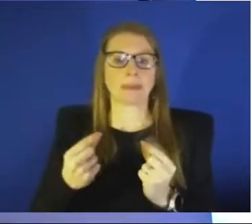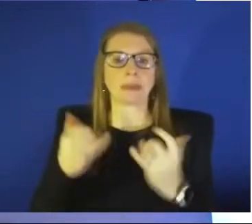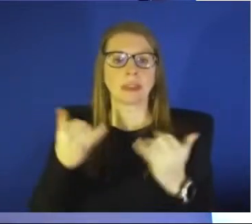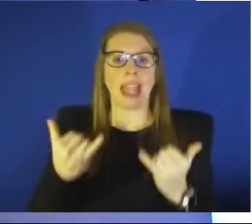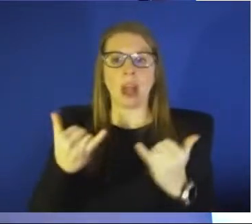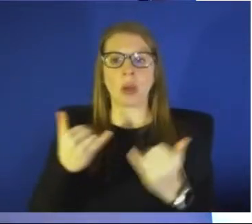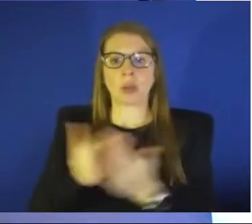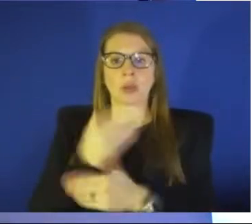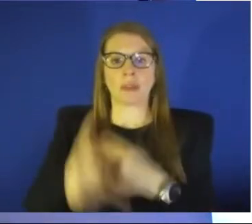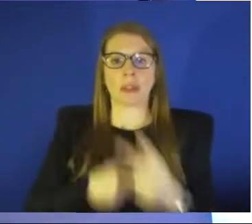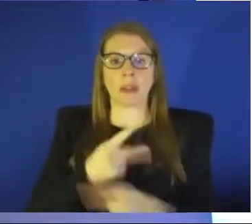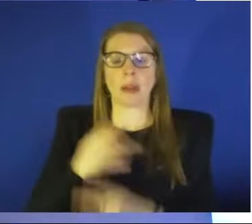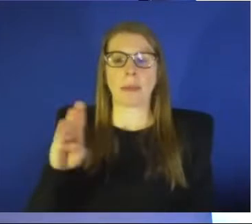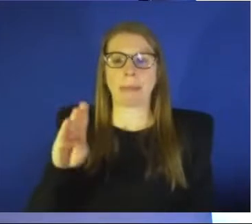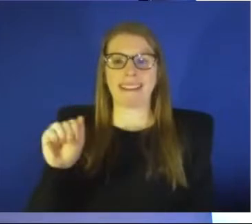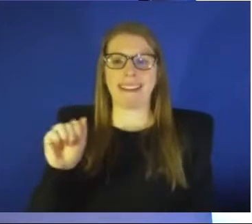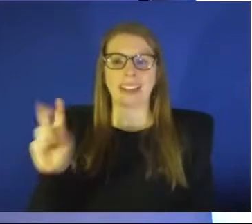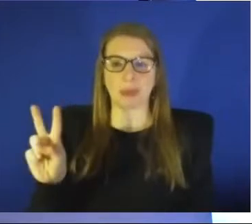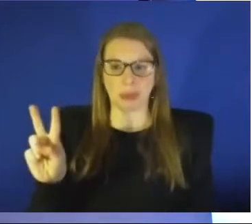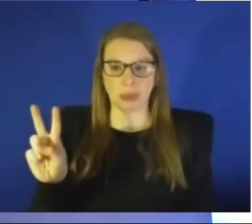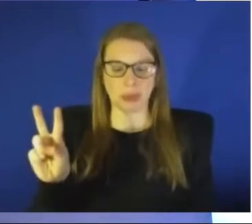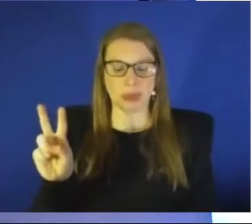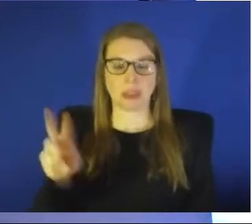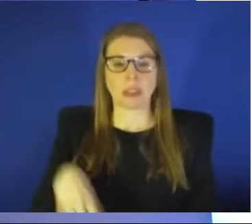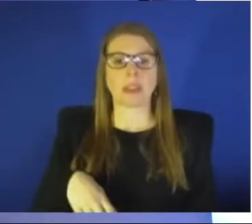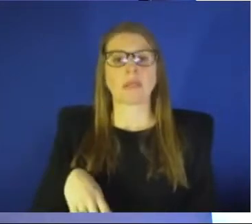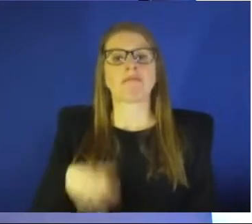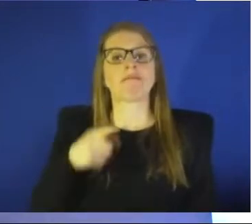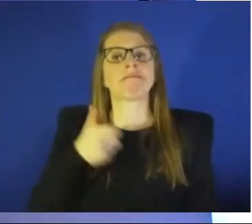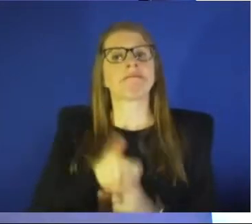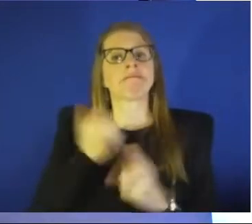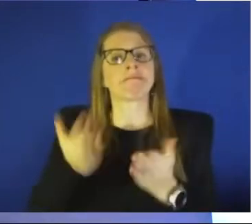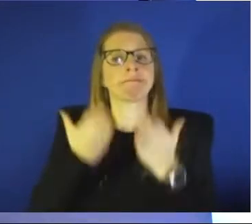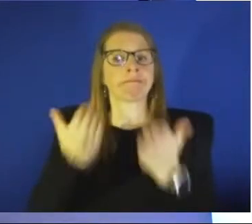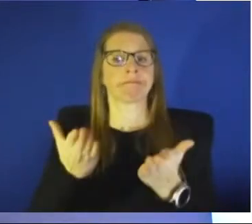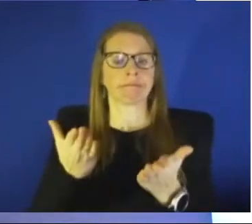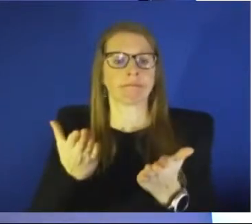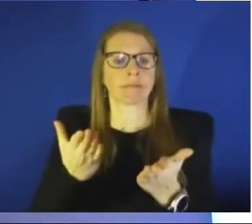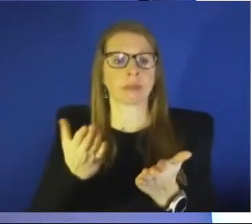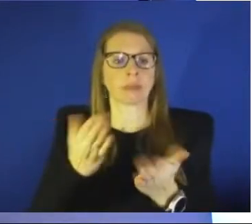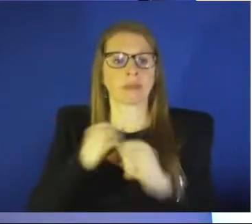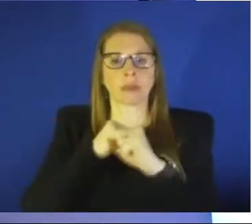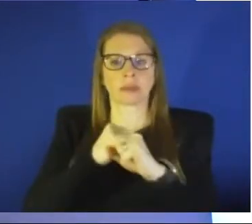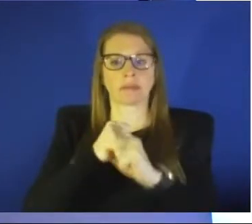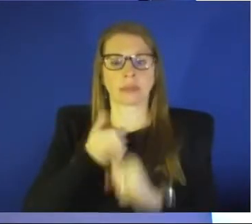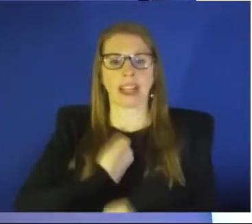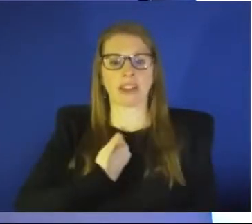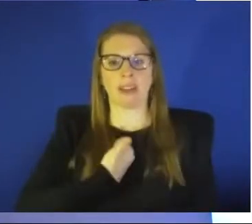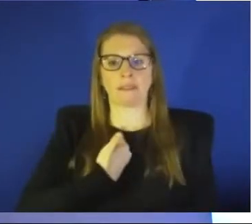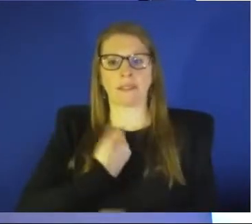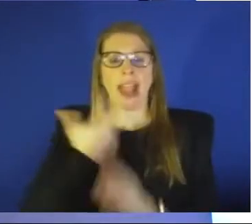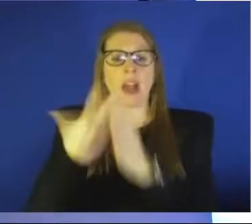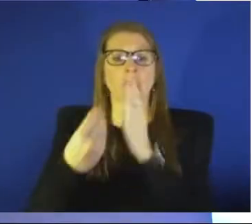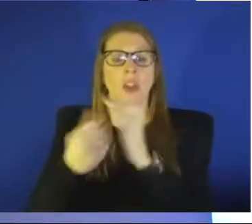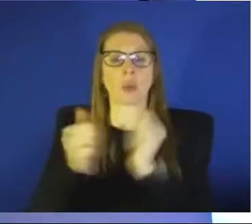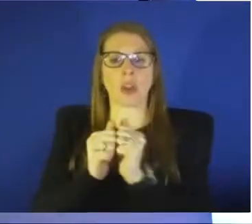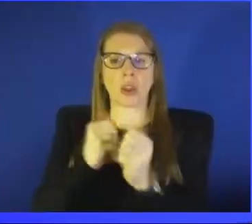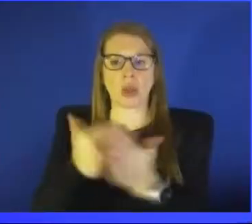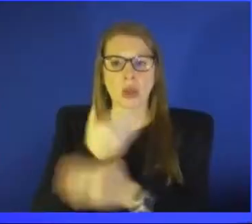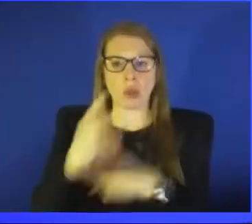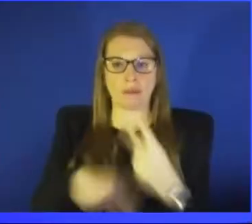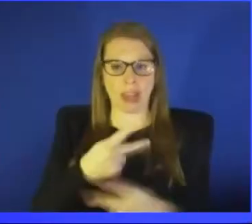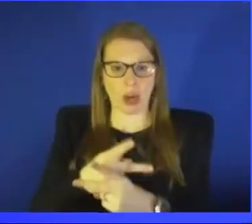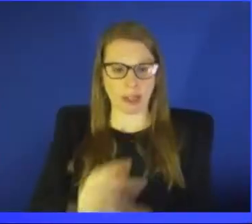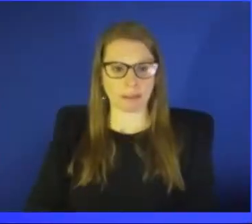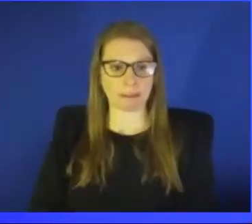like BA2. What do you recommend, Dr. Hawkinson, when it comes to protecting ourselves outside with the new variants? Yeah, I mean,